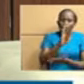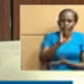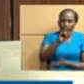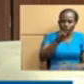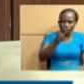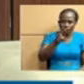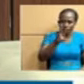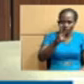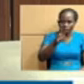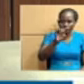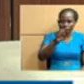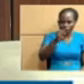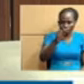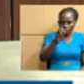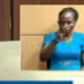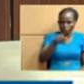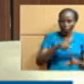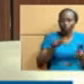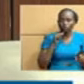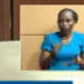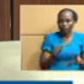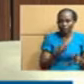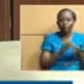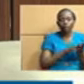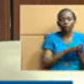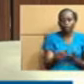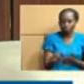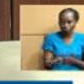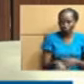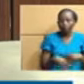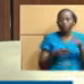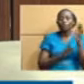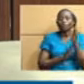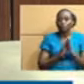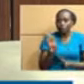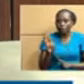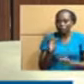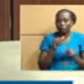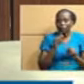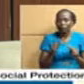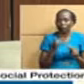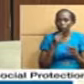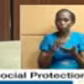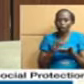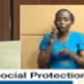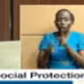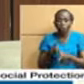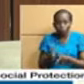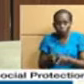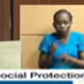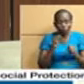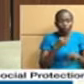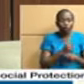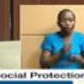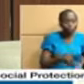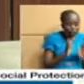vulnerable people out of extreme poverty. Okay. Development is not about objects, it's about the people. You can do your roads